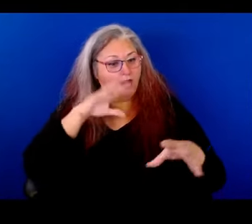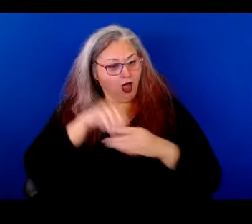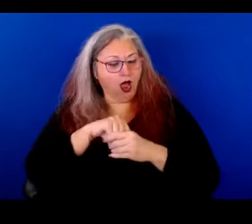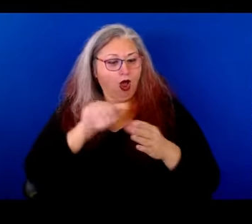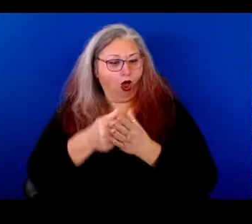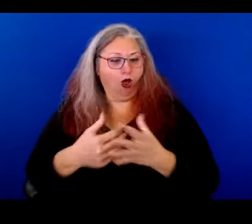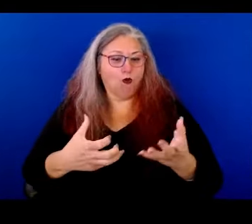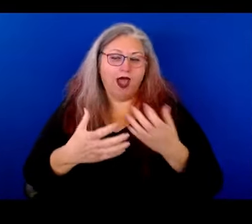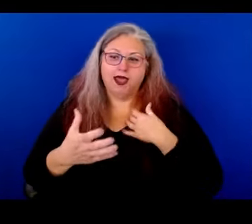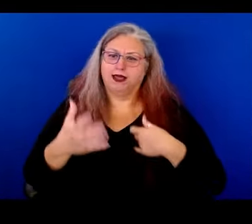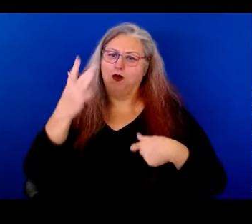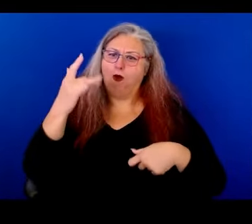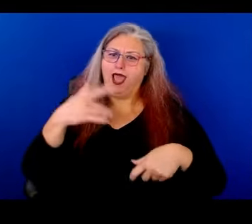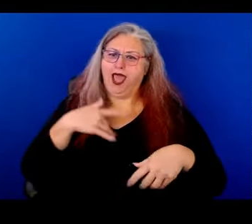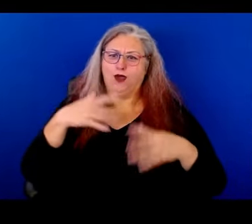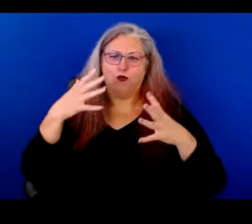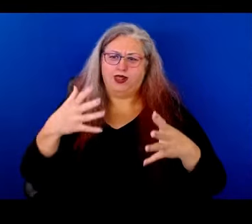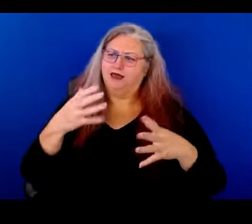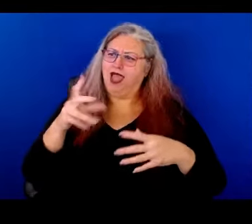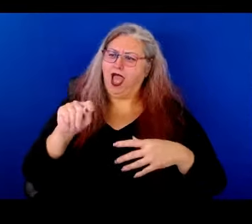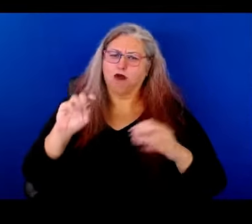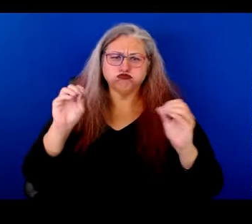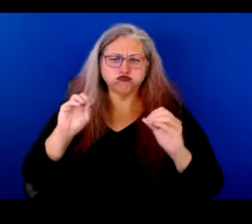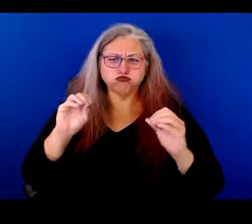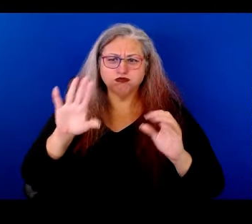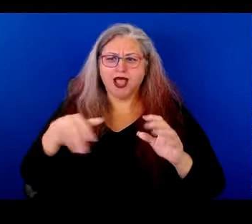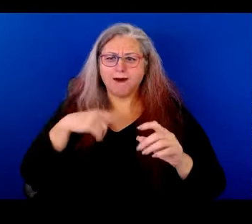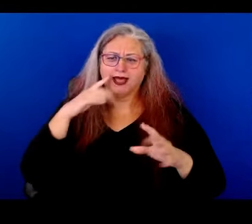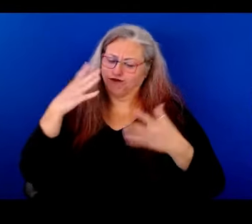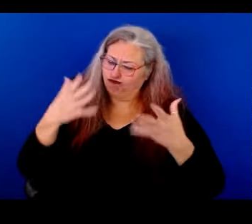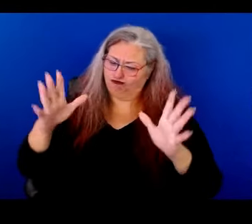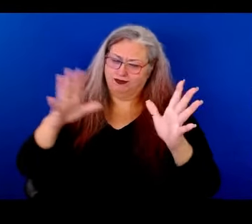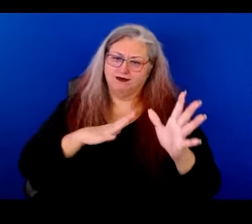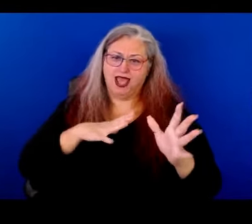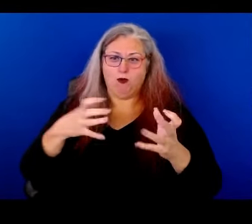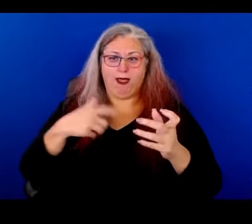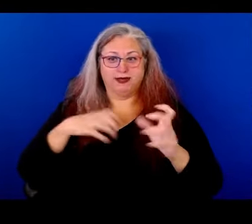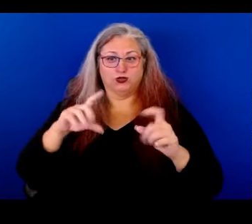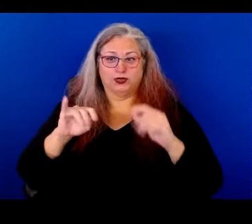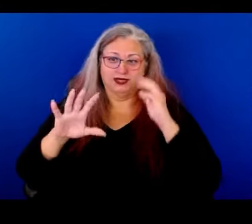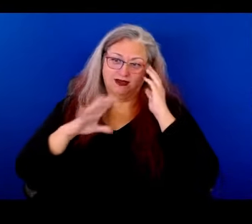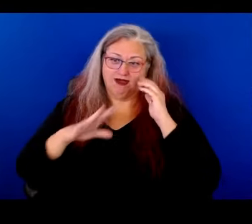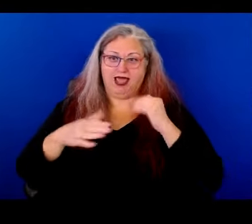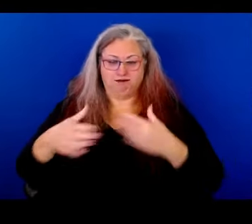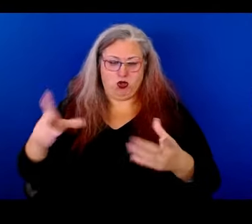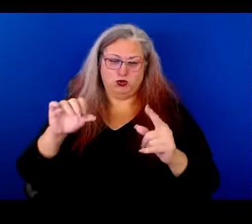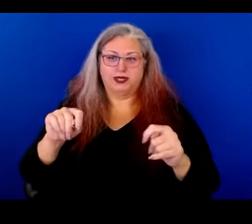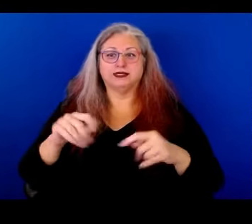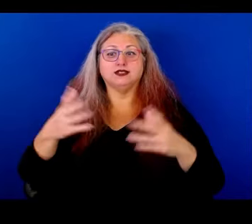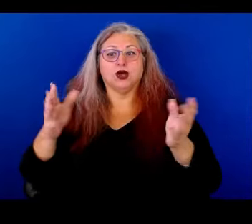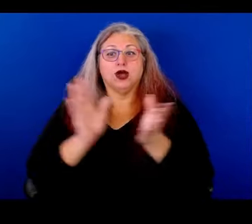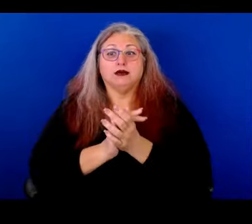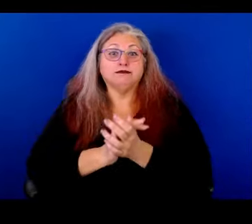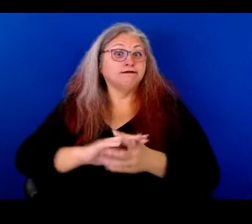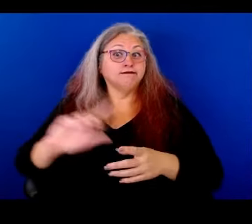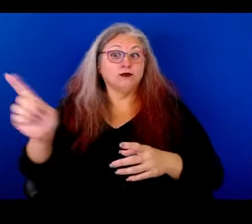we want it all in there. Why leave any of it out? I'm like, let her have at it. They want to do it, they get to do it. So yeah. Where do